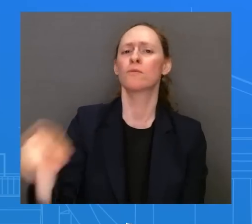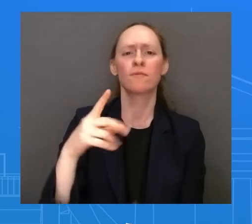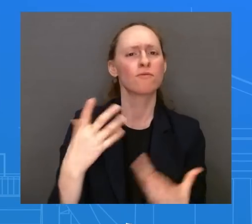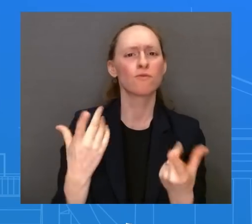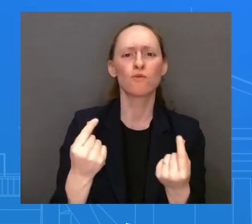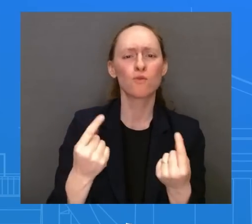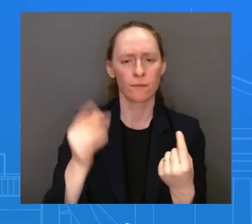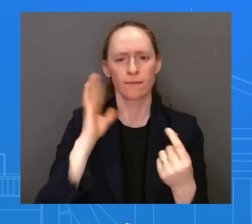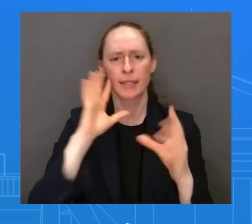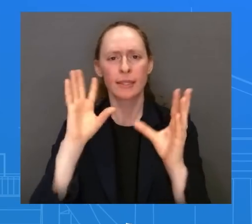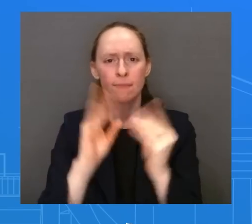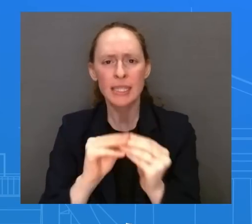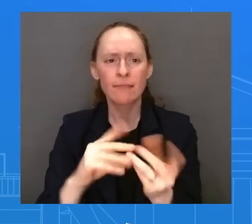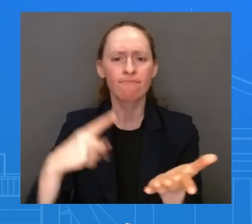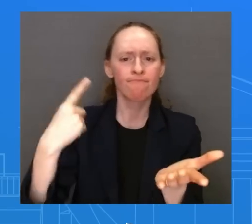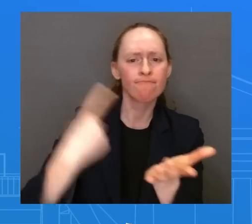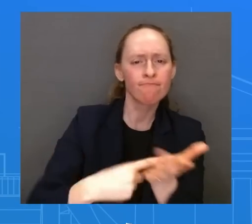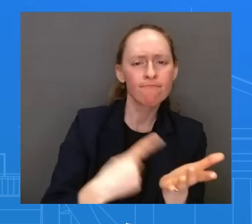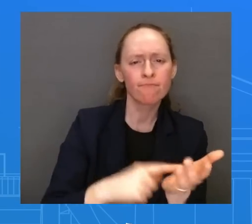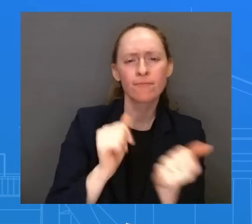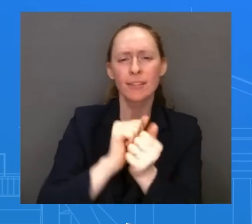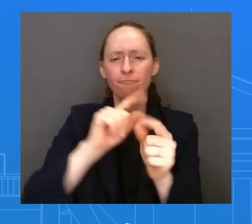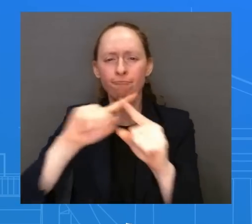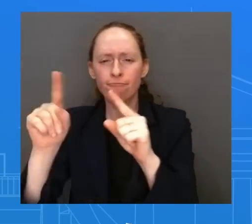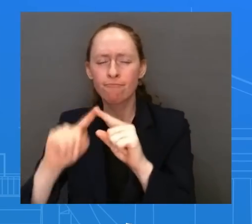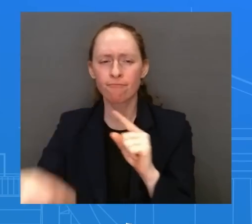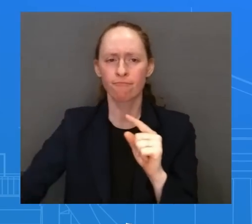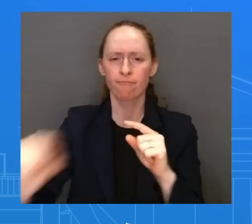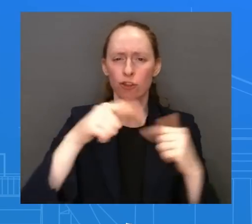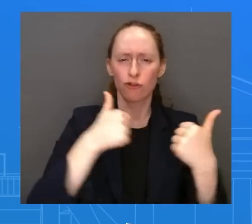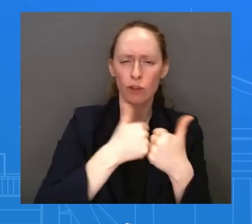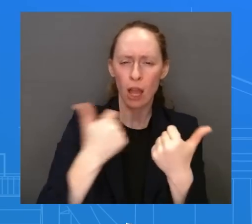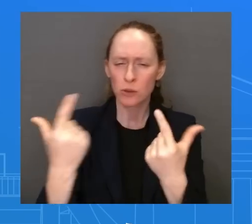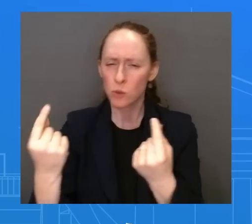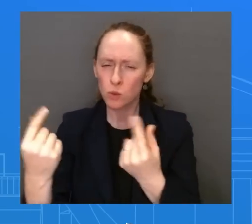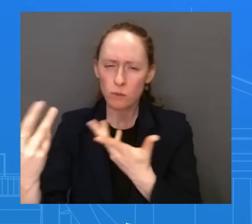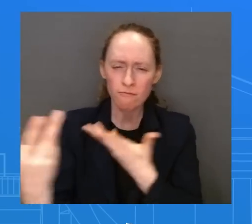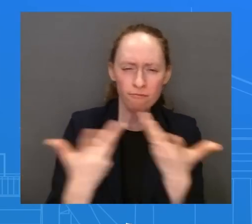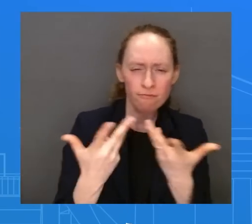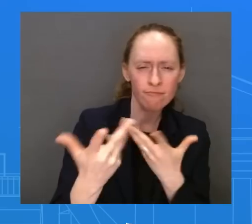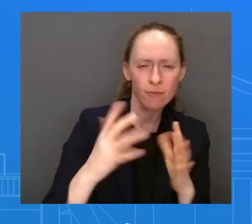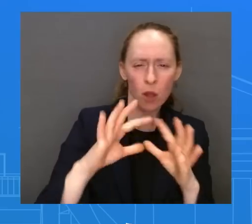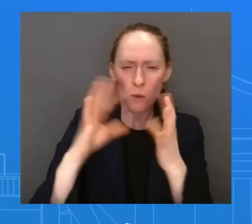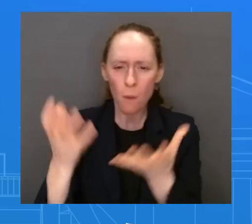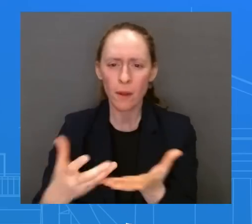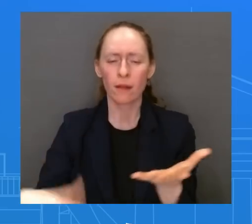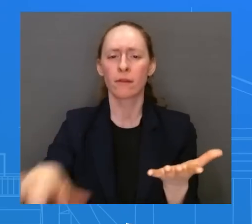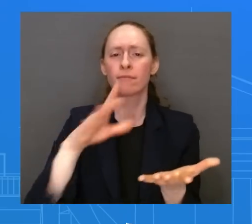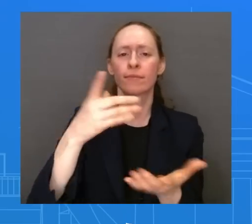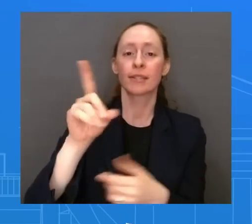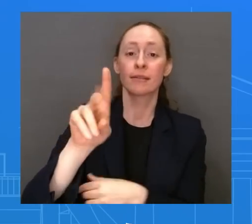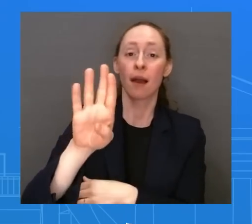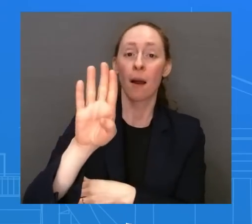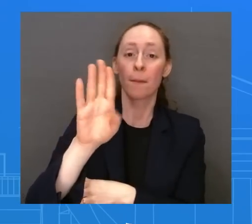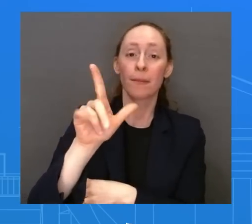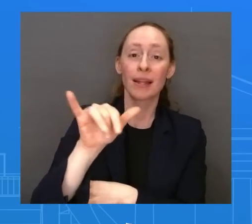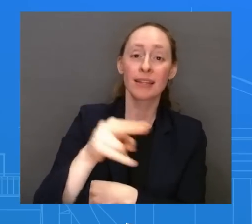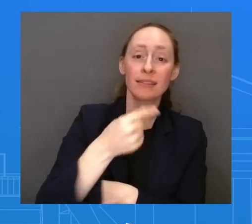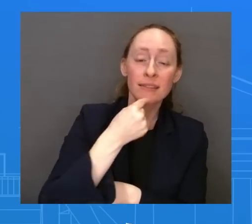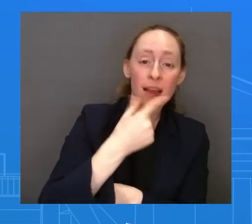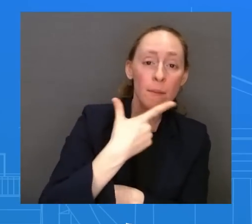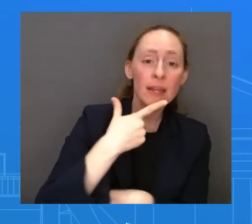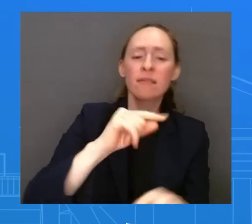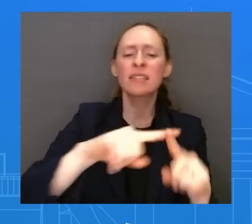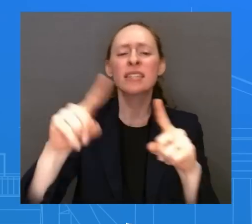also hold various engagements including in Dublin County louth and County Mayo where he will deliver an address to celebrate